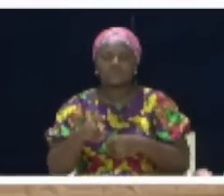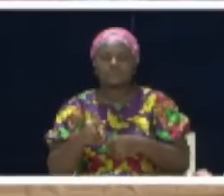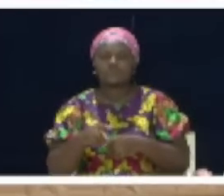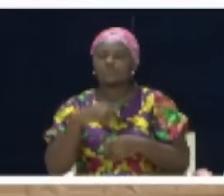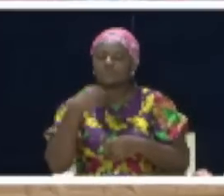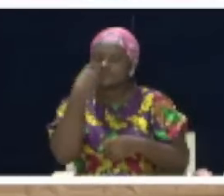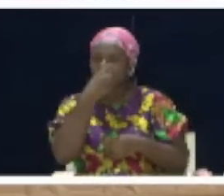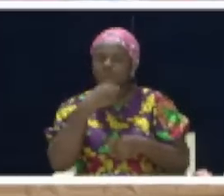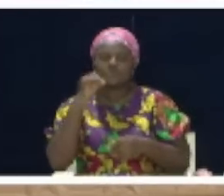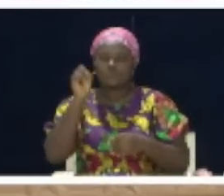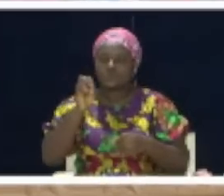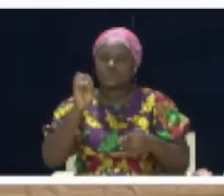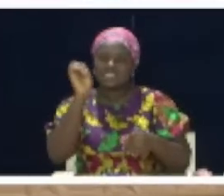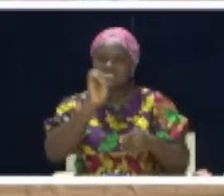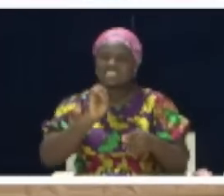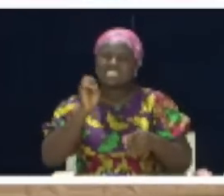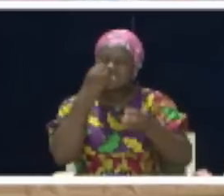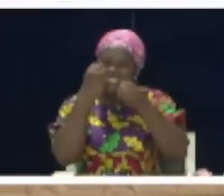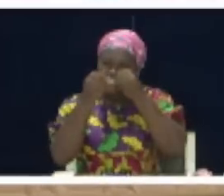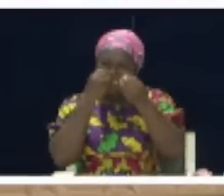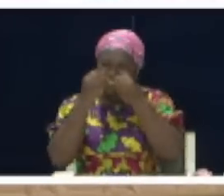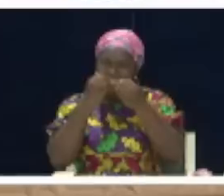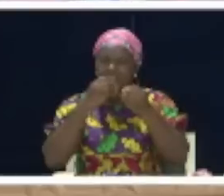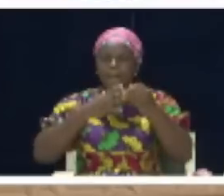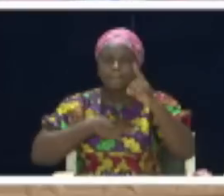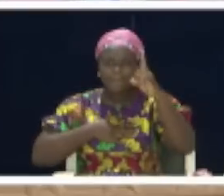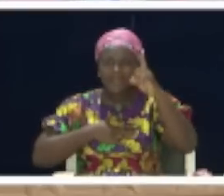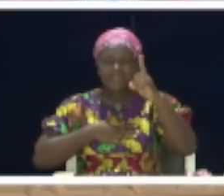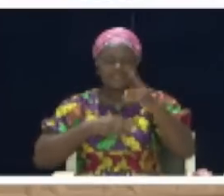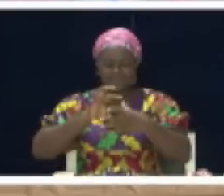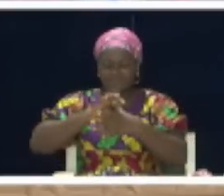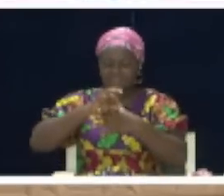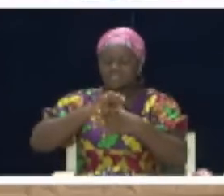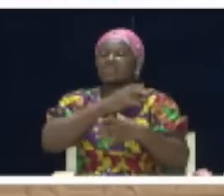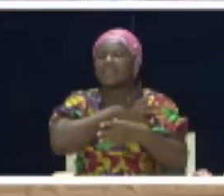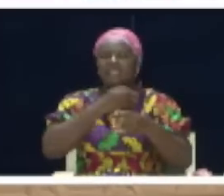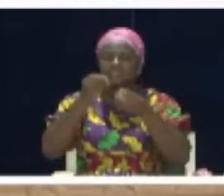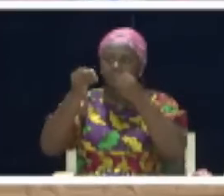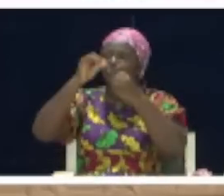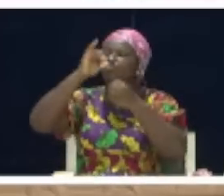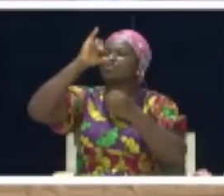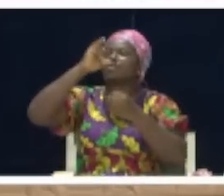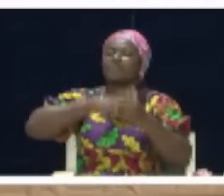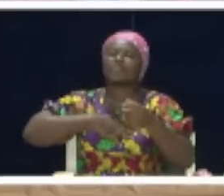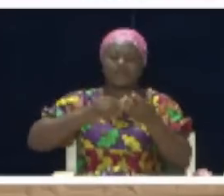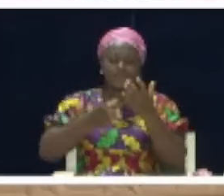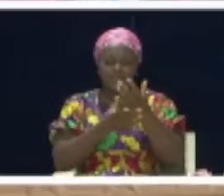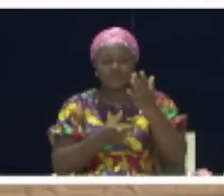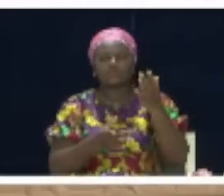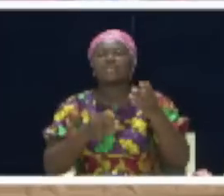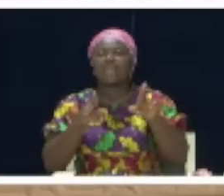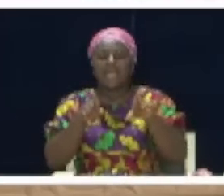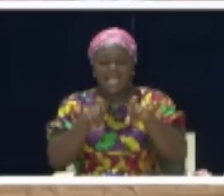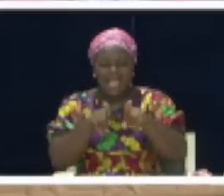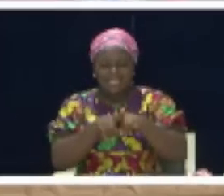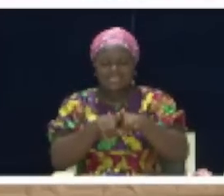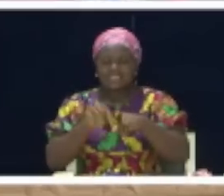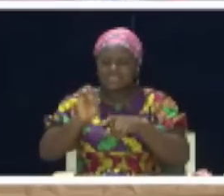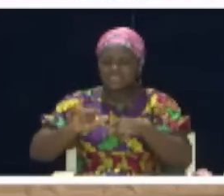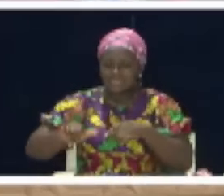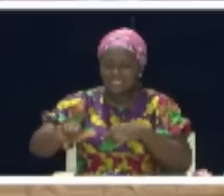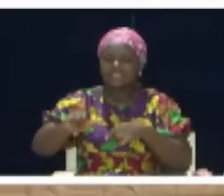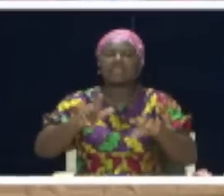Whoso eateth my flesh and drinketh my blood has eternal life.